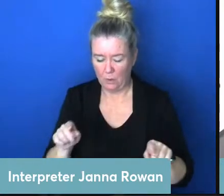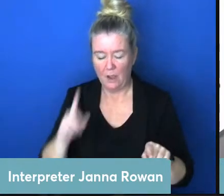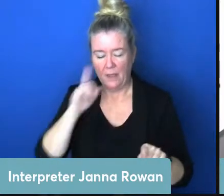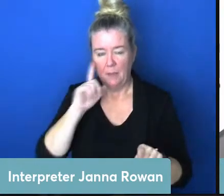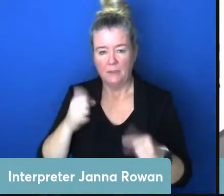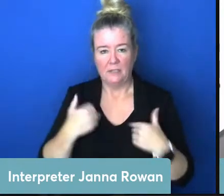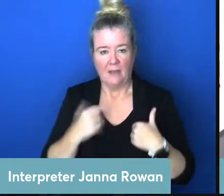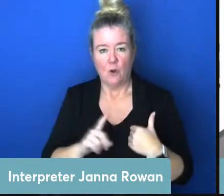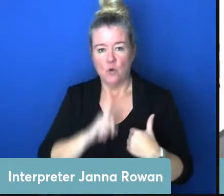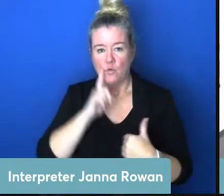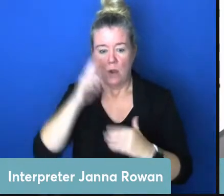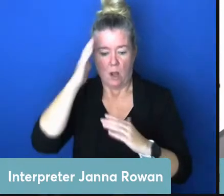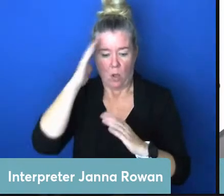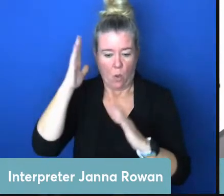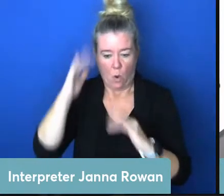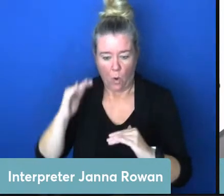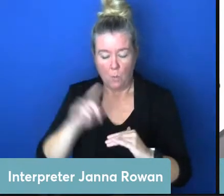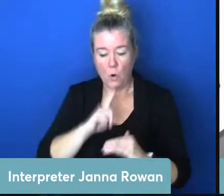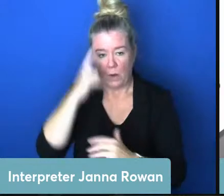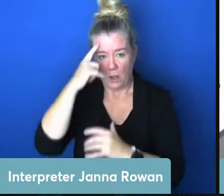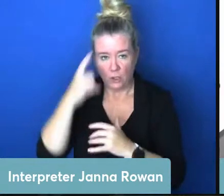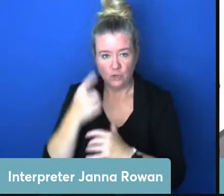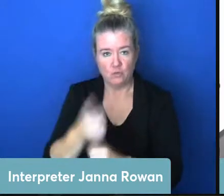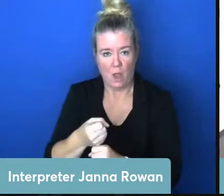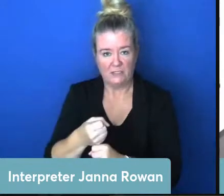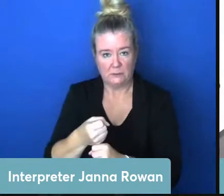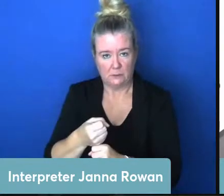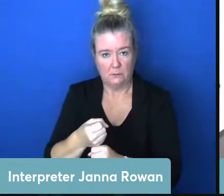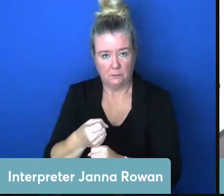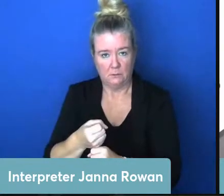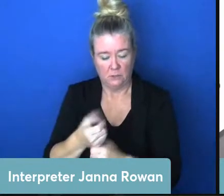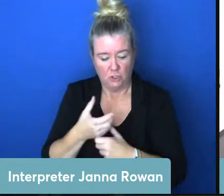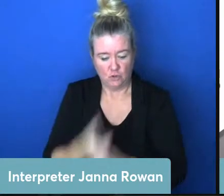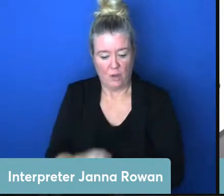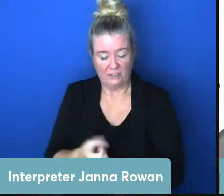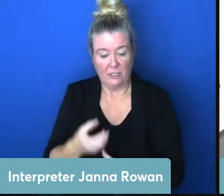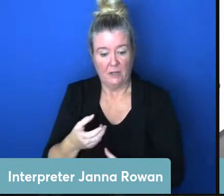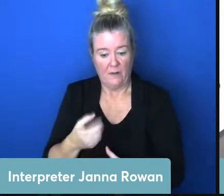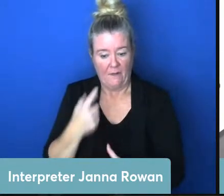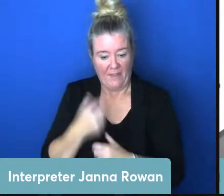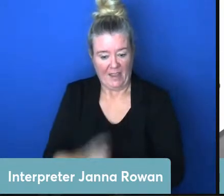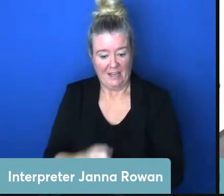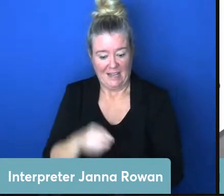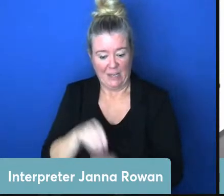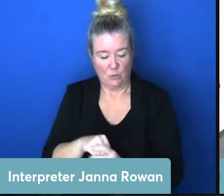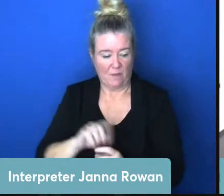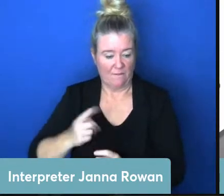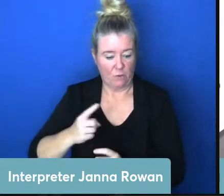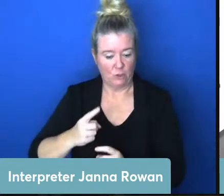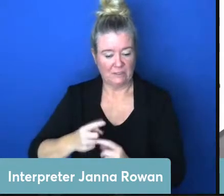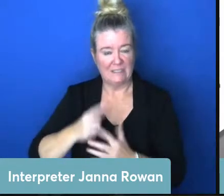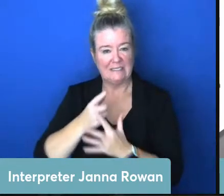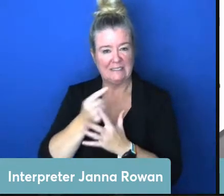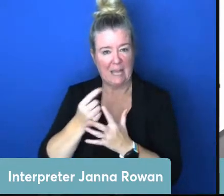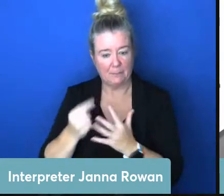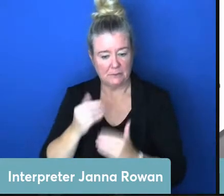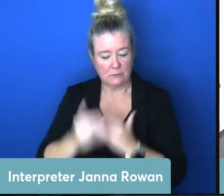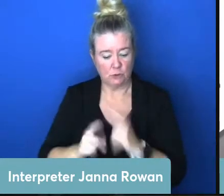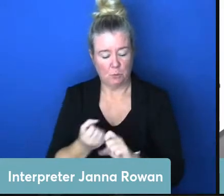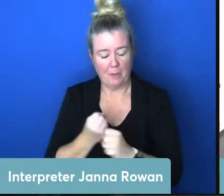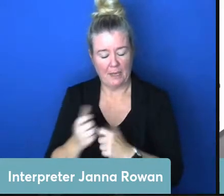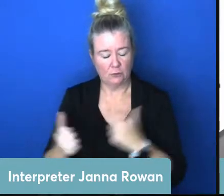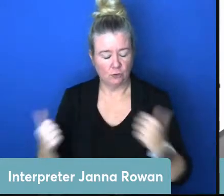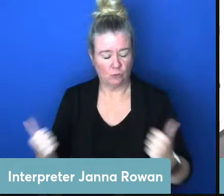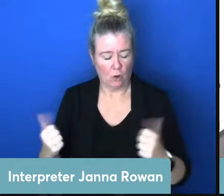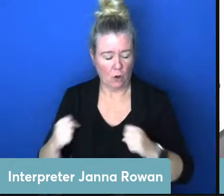hope and trust put into the first steps of creating a stronger community.